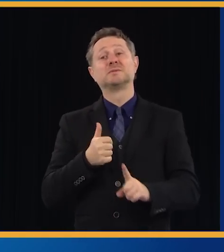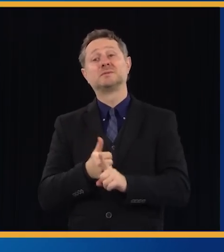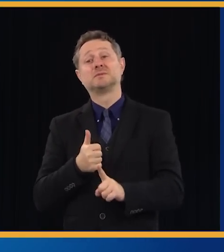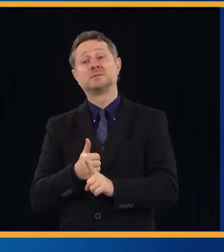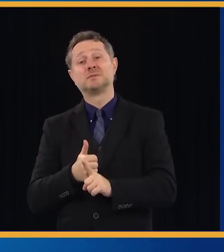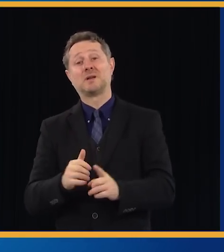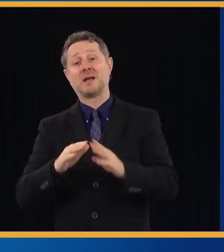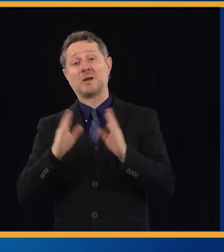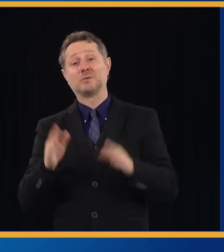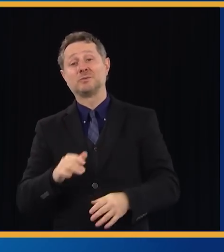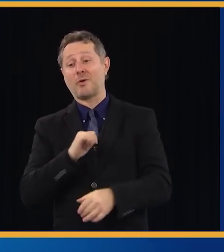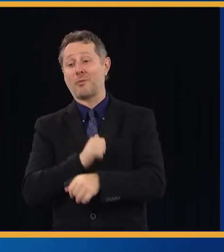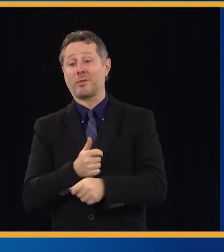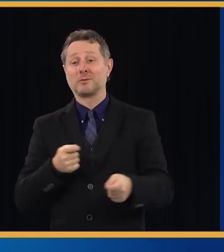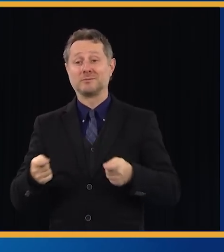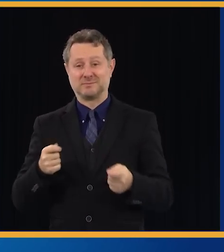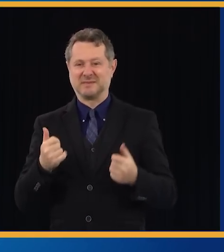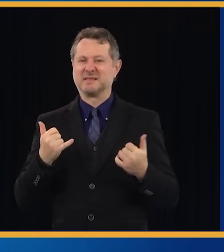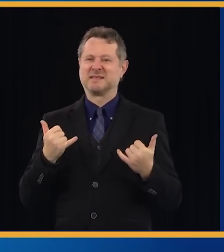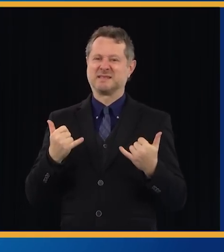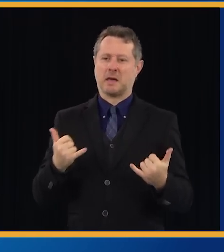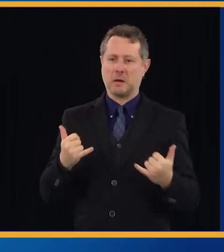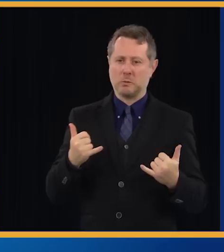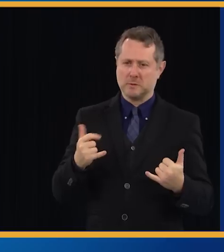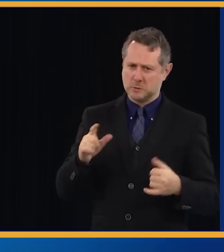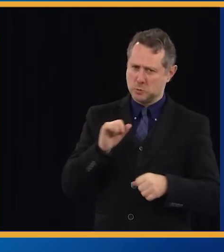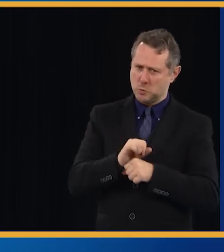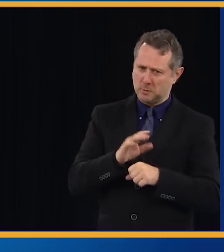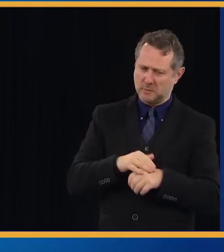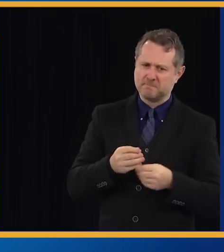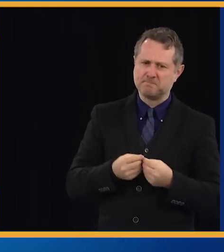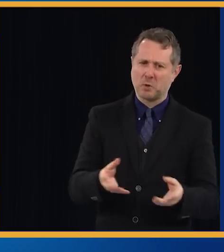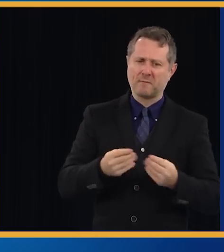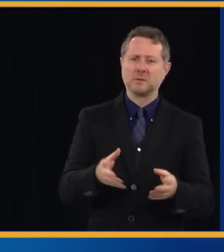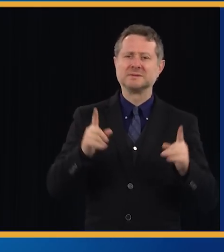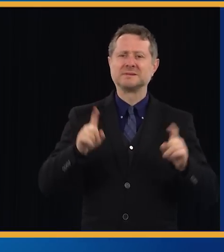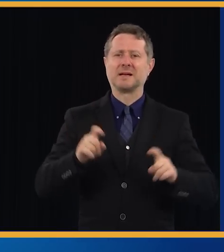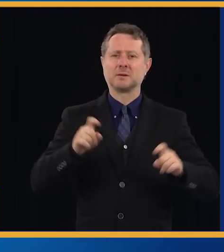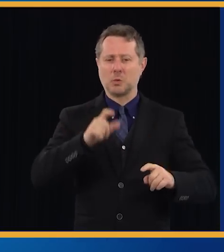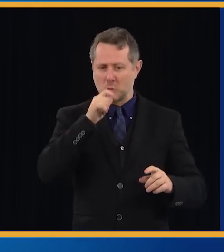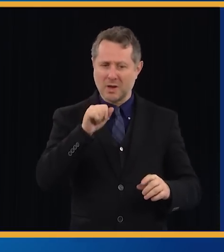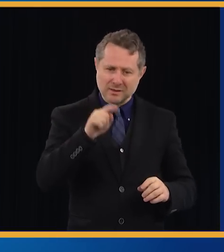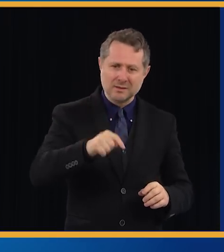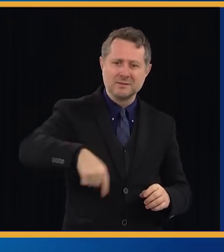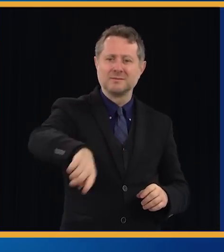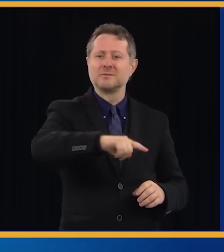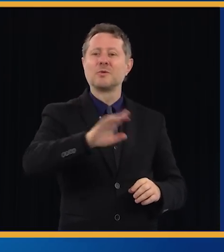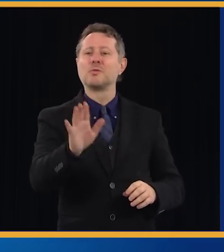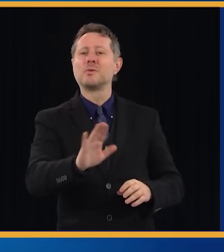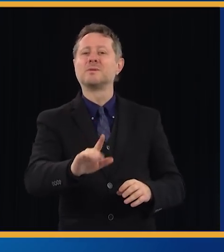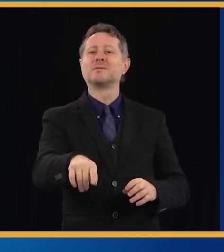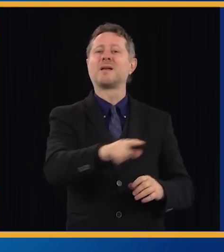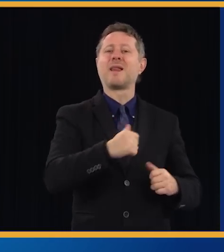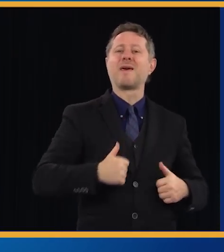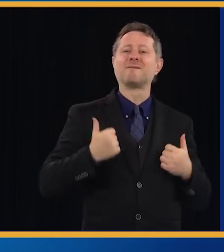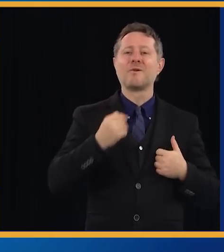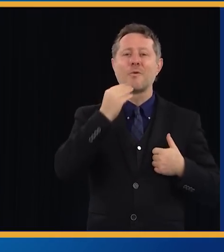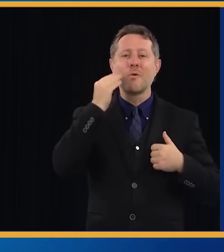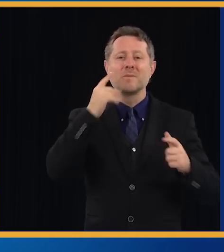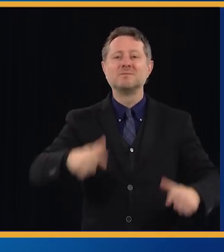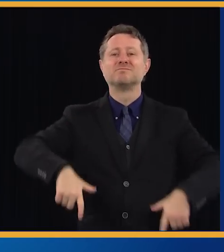we're starting more testing today at New York City Housing Authority